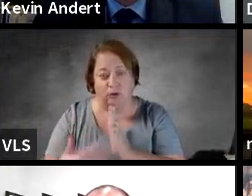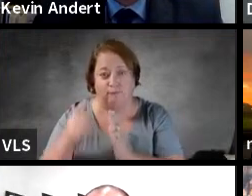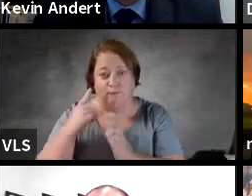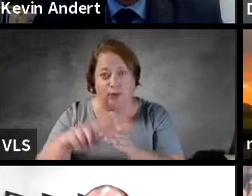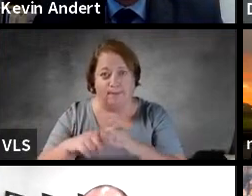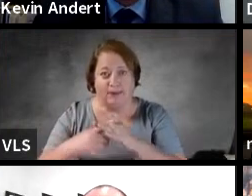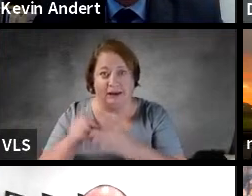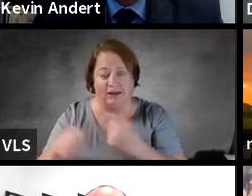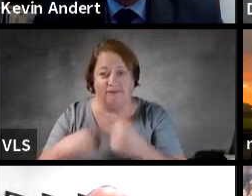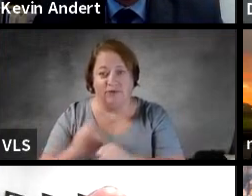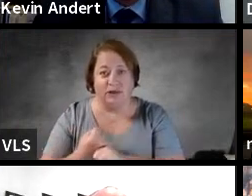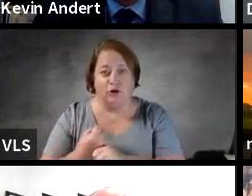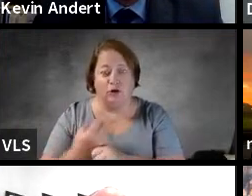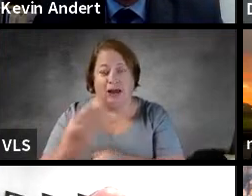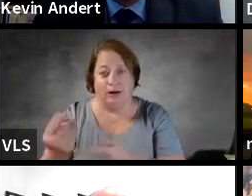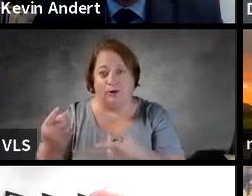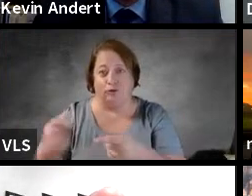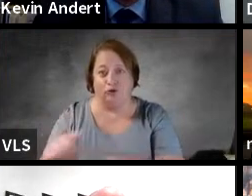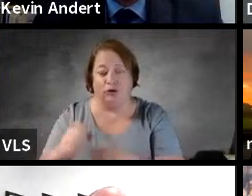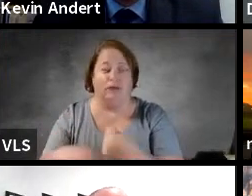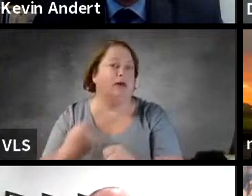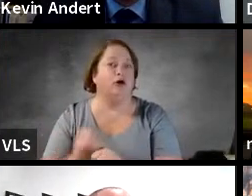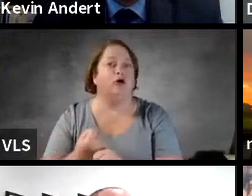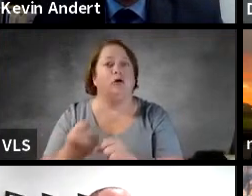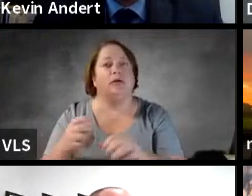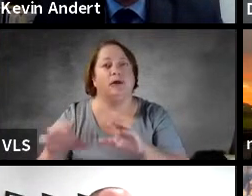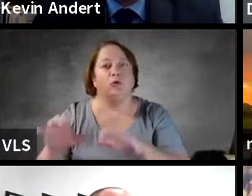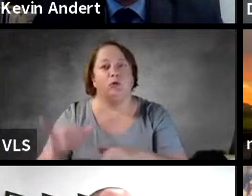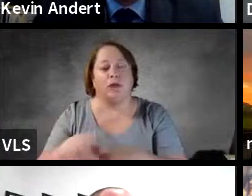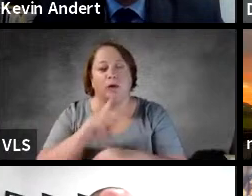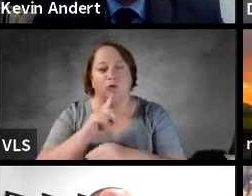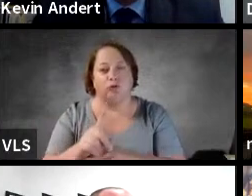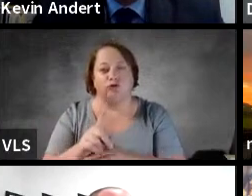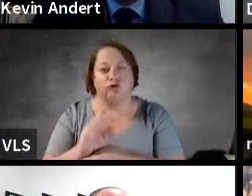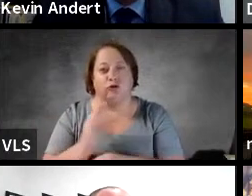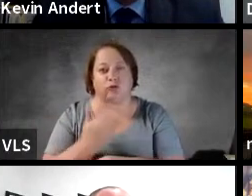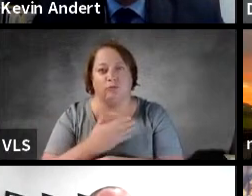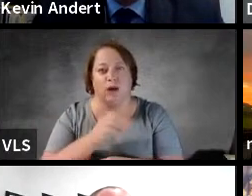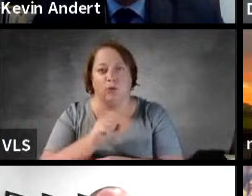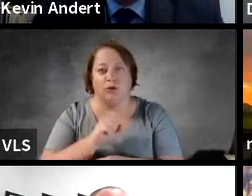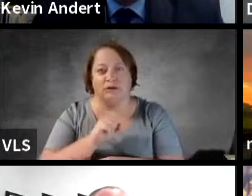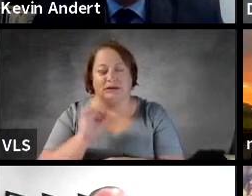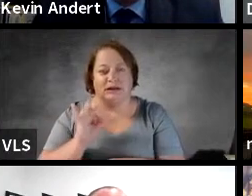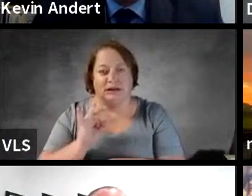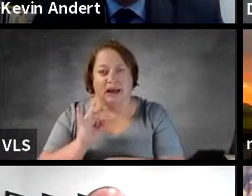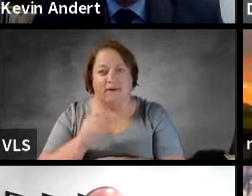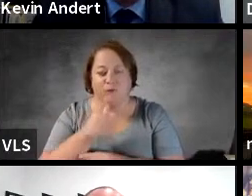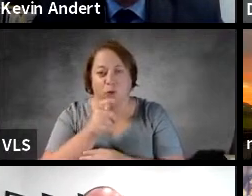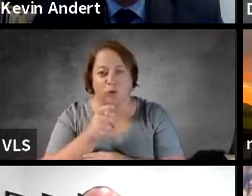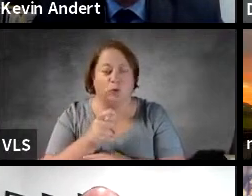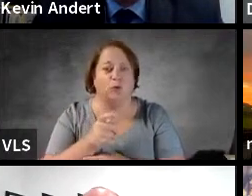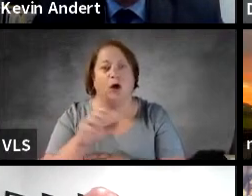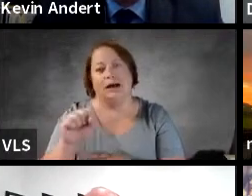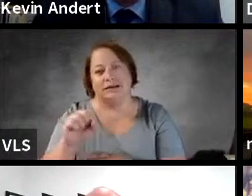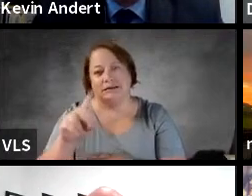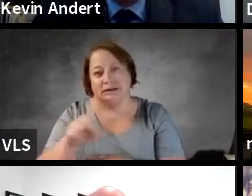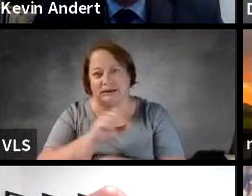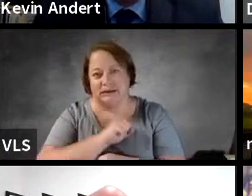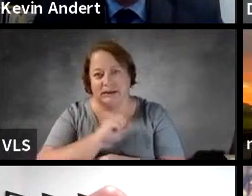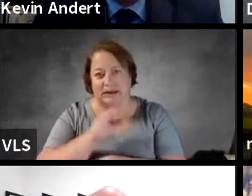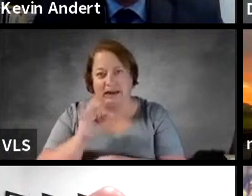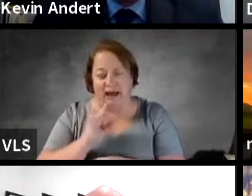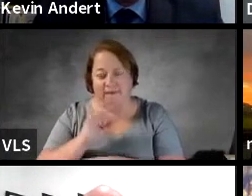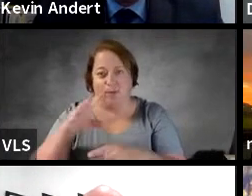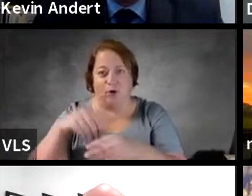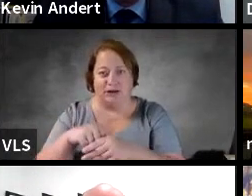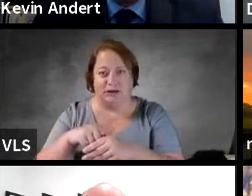well as throughout the year, they do that to ensure that our staff who our SSD staff